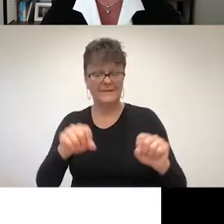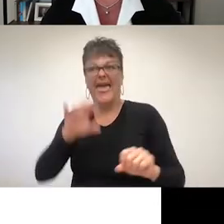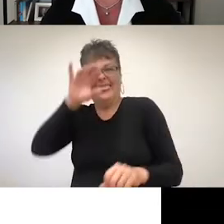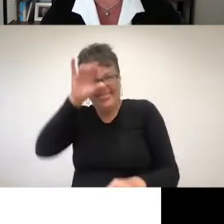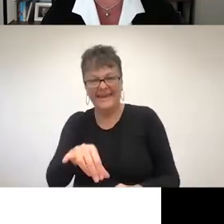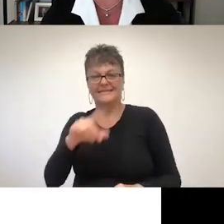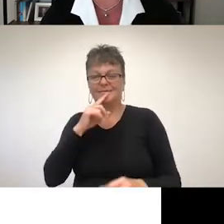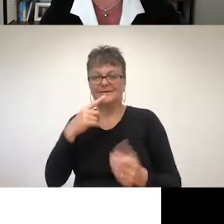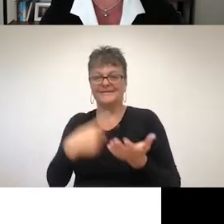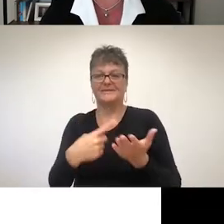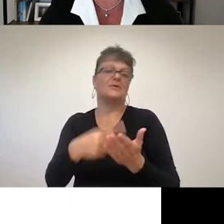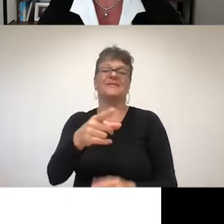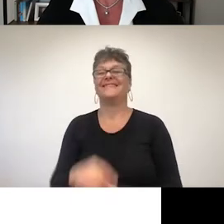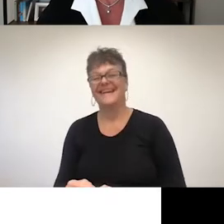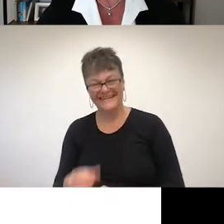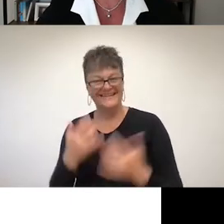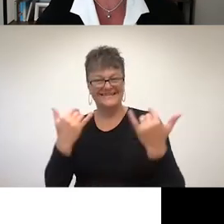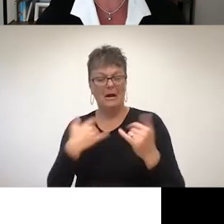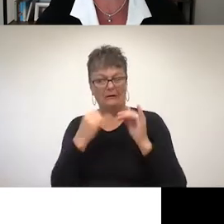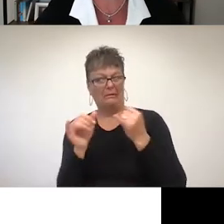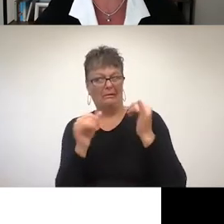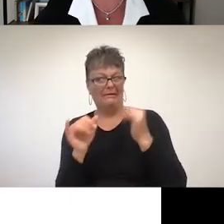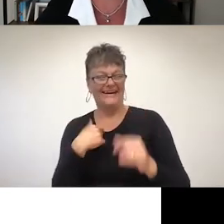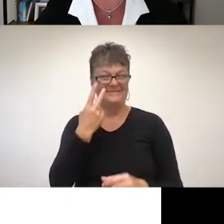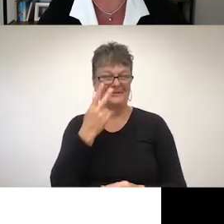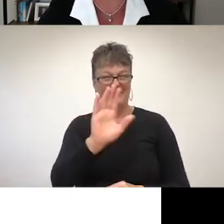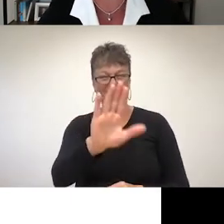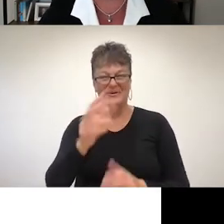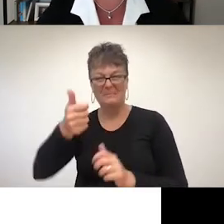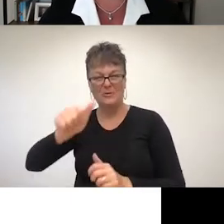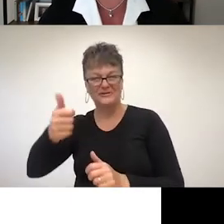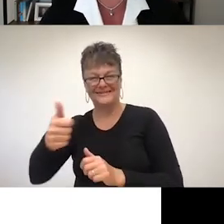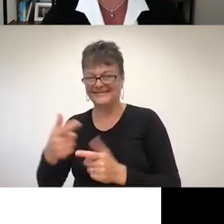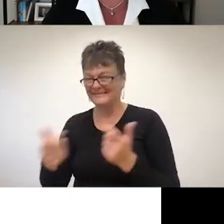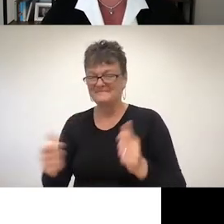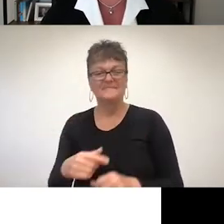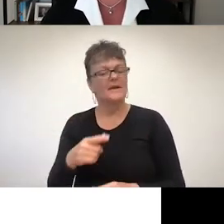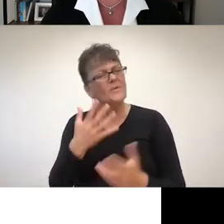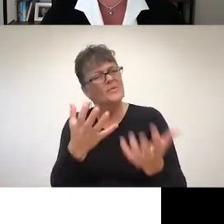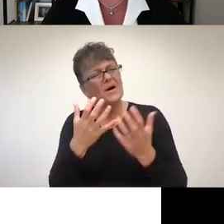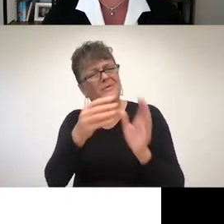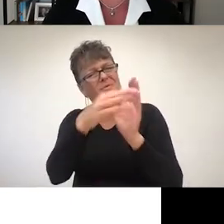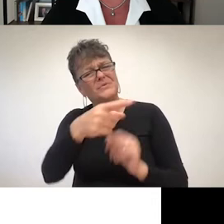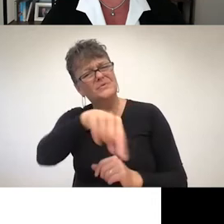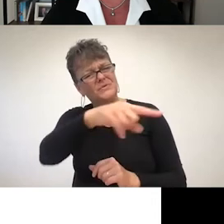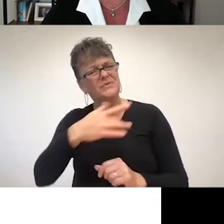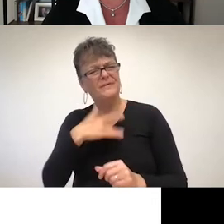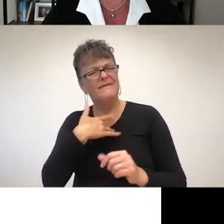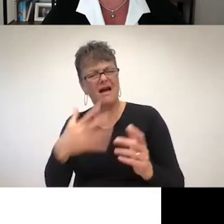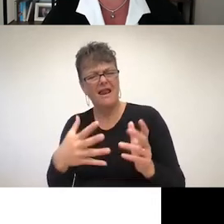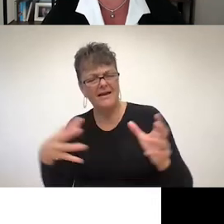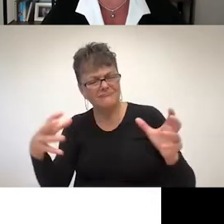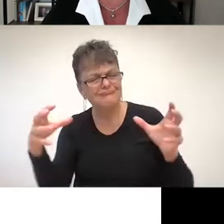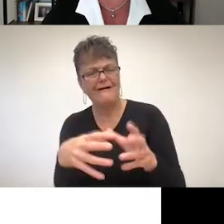I'm distracted by all these beautiful emojis that are coming in. We want to make sure that our students feel part of the group. Connection and belonging